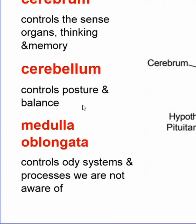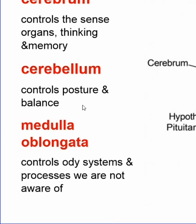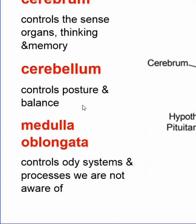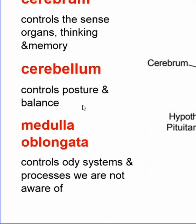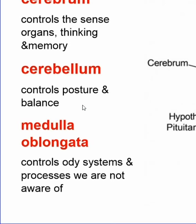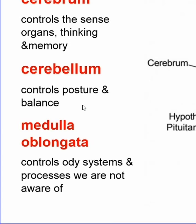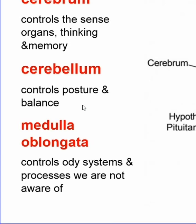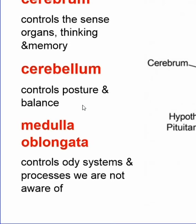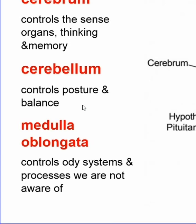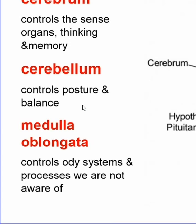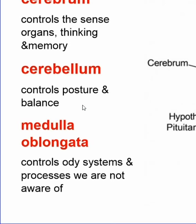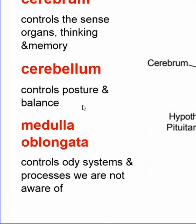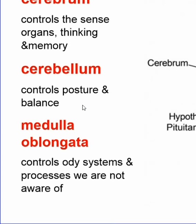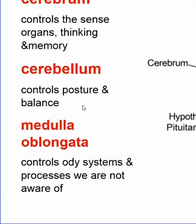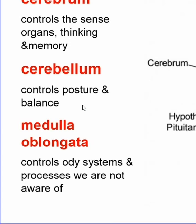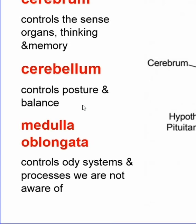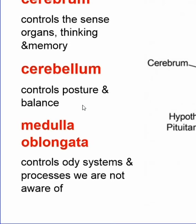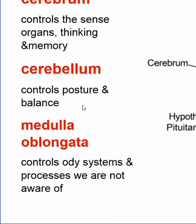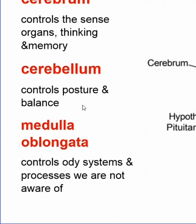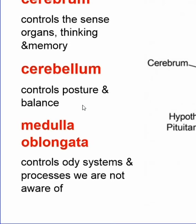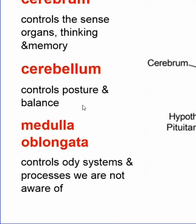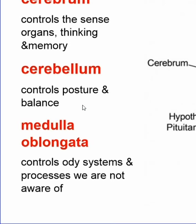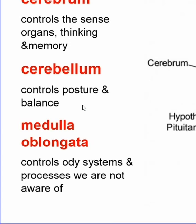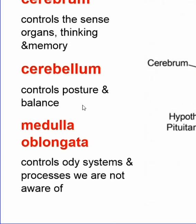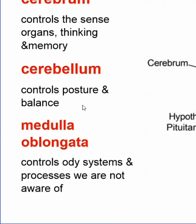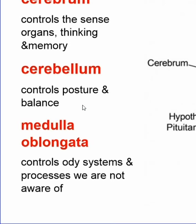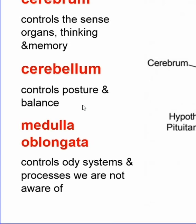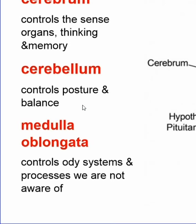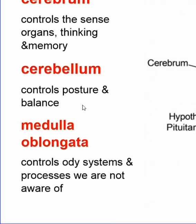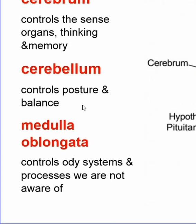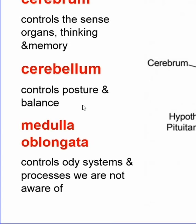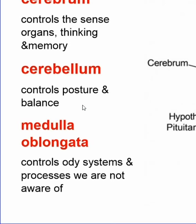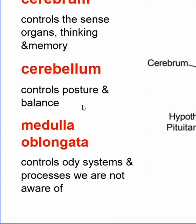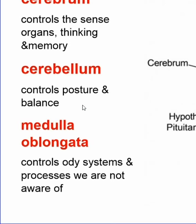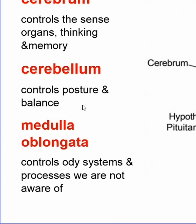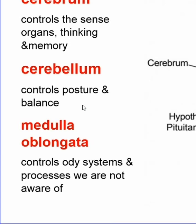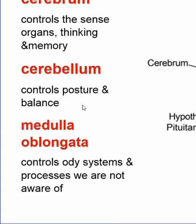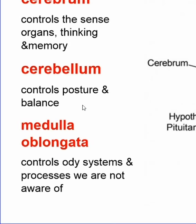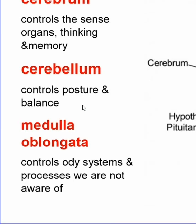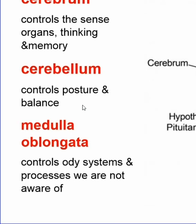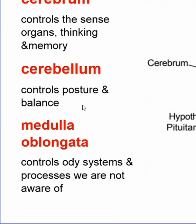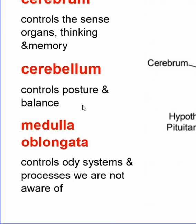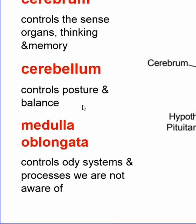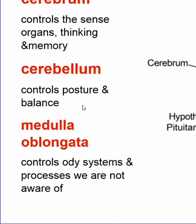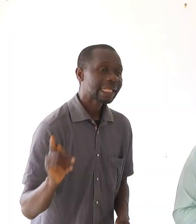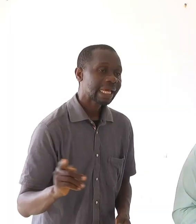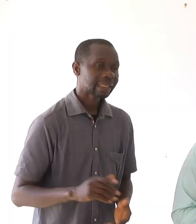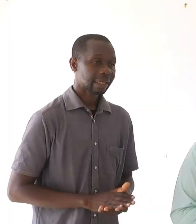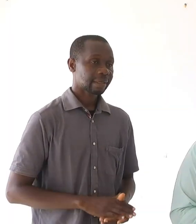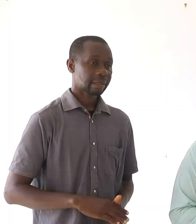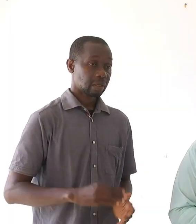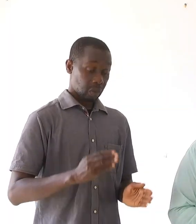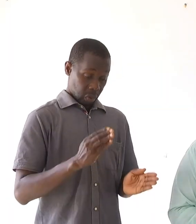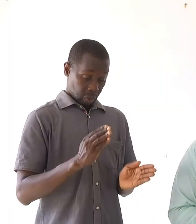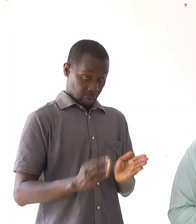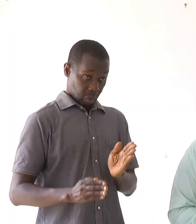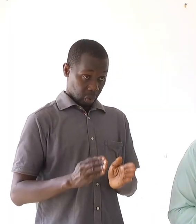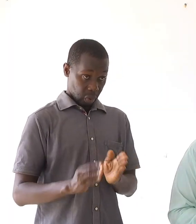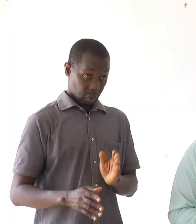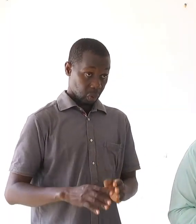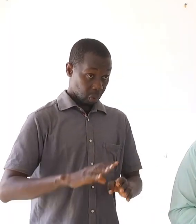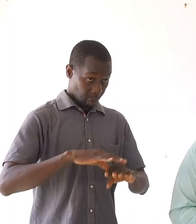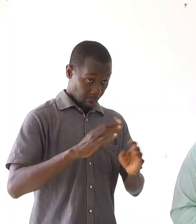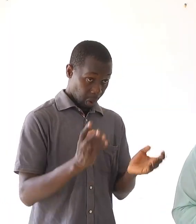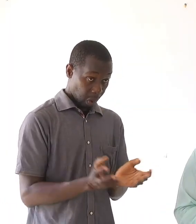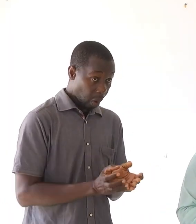because your cerebellum is working very well. Next, we have the medulla oblongata. It controls